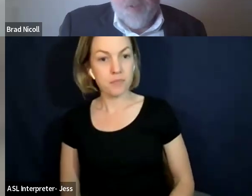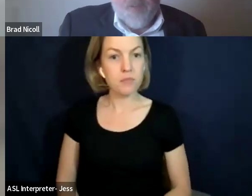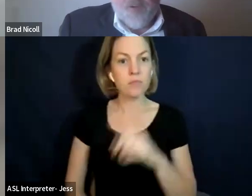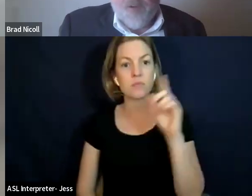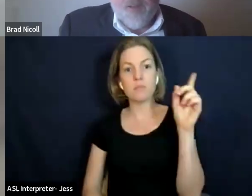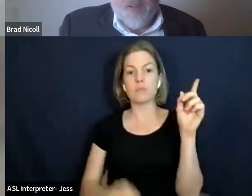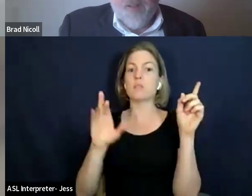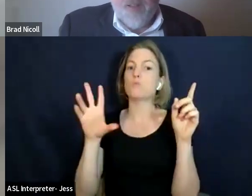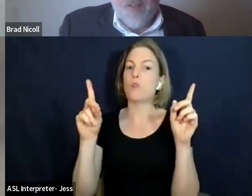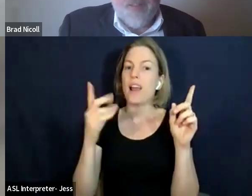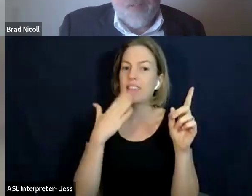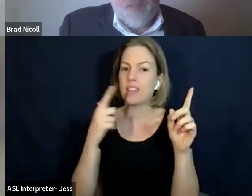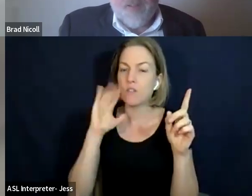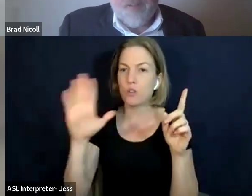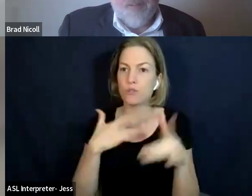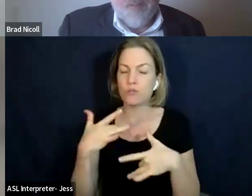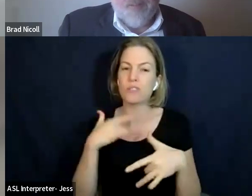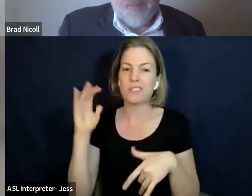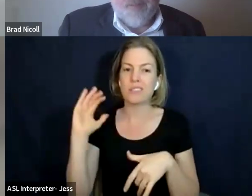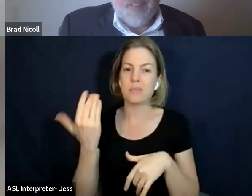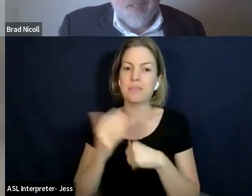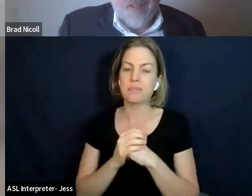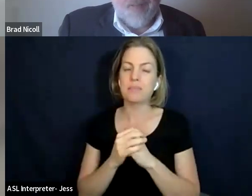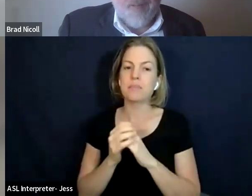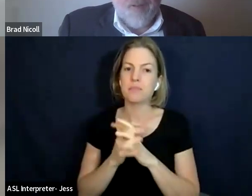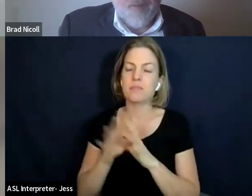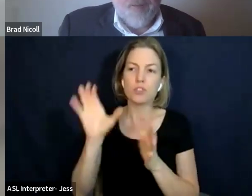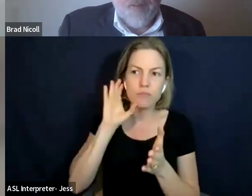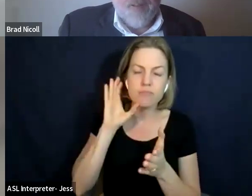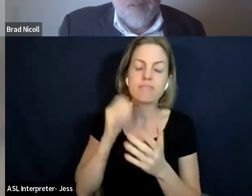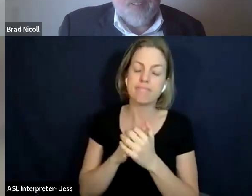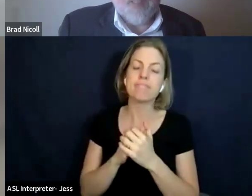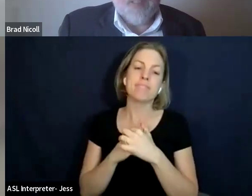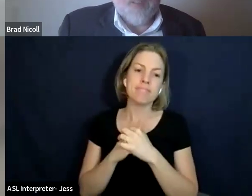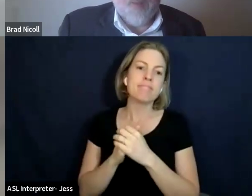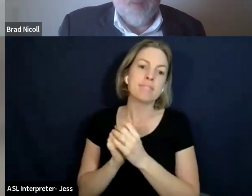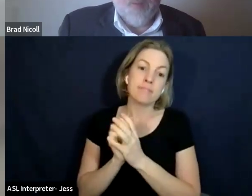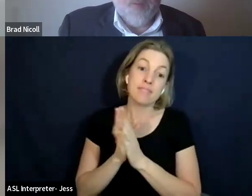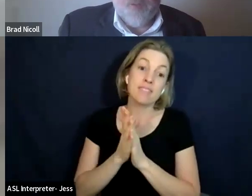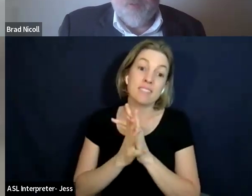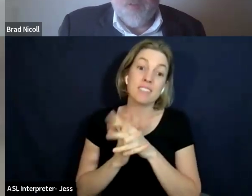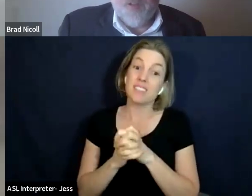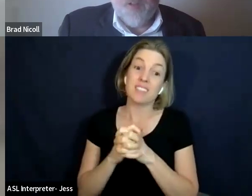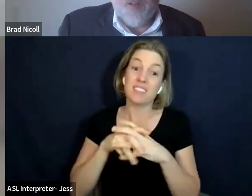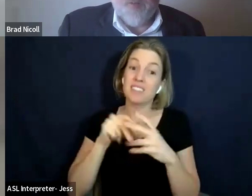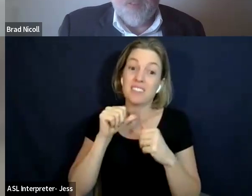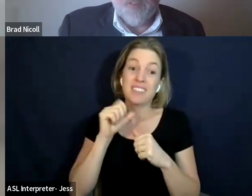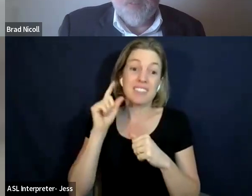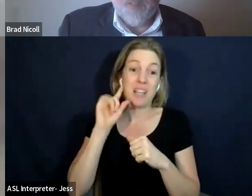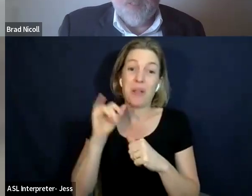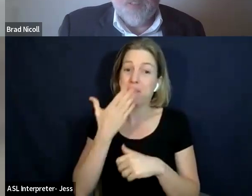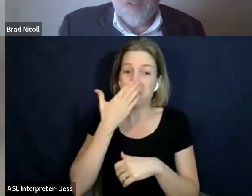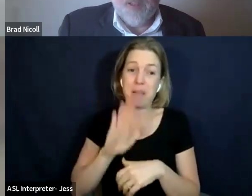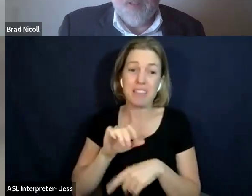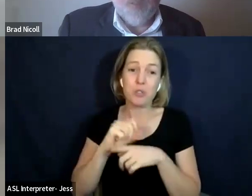Thank you for your concern, and it sounds like, just listening, it sounds like a suboptimal situation for a lot of reasons